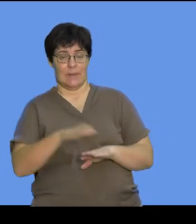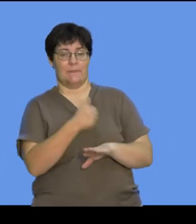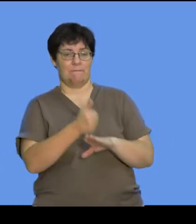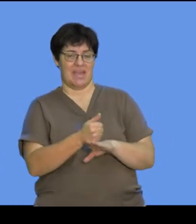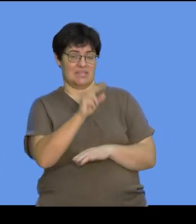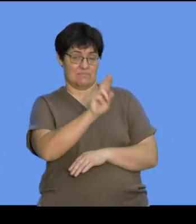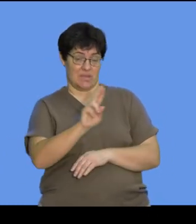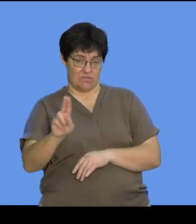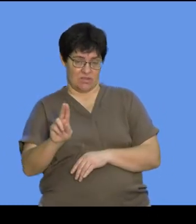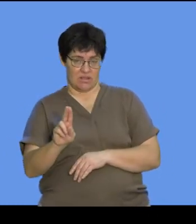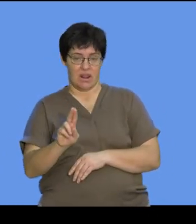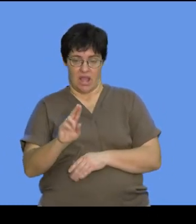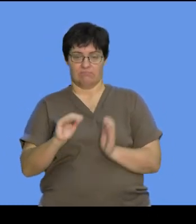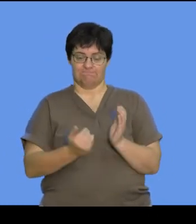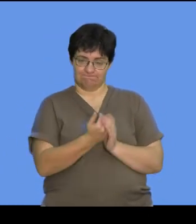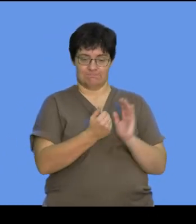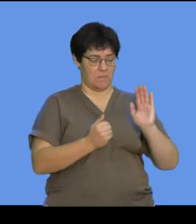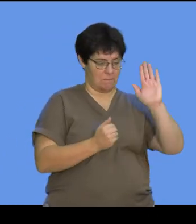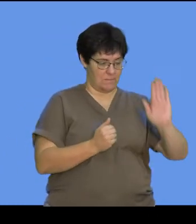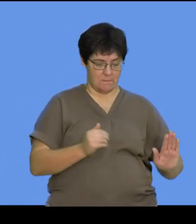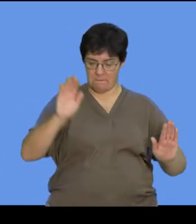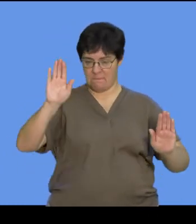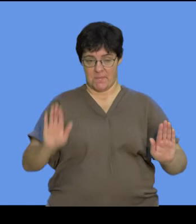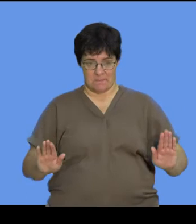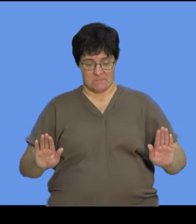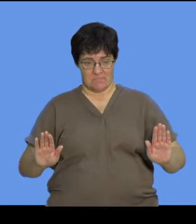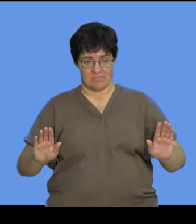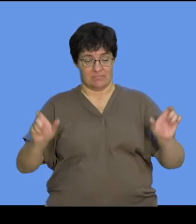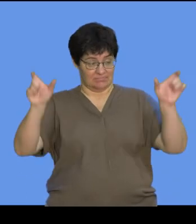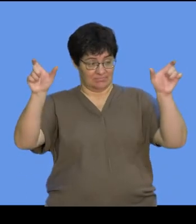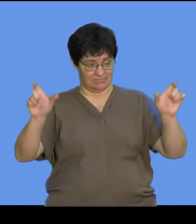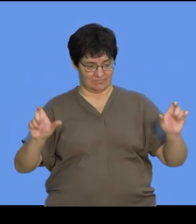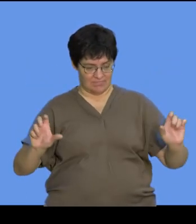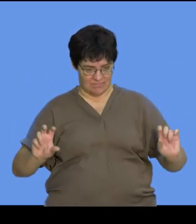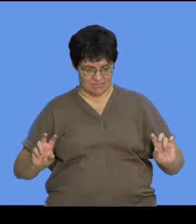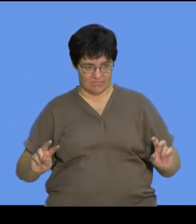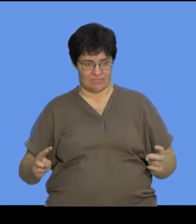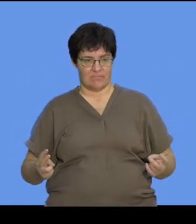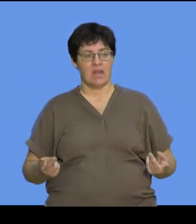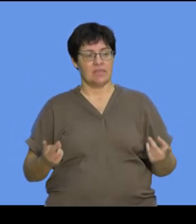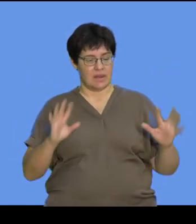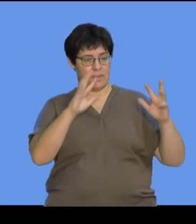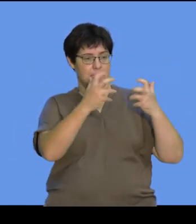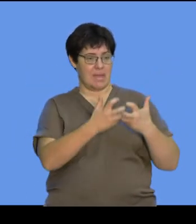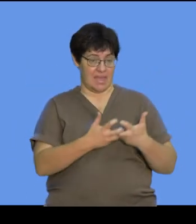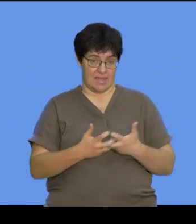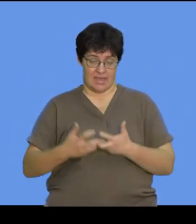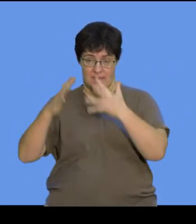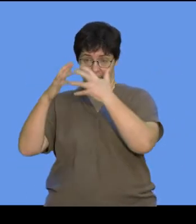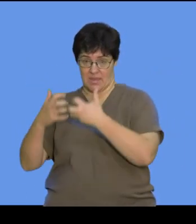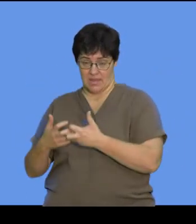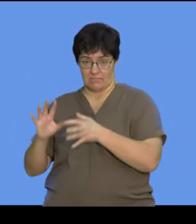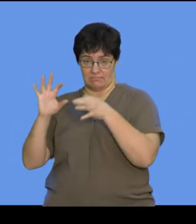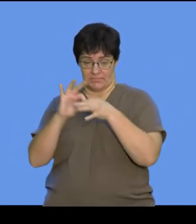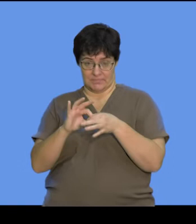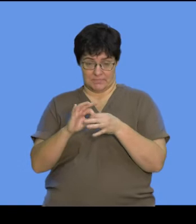pairing, that they start forming a complementary strand on the template. The next step would be the pairing up of